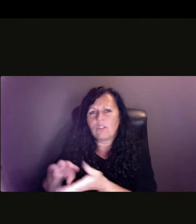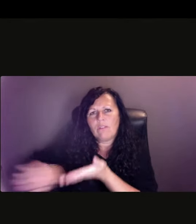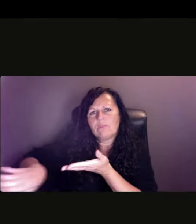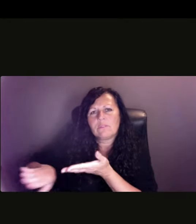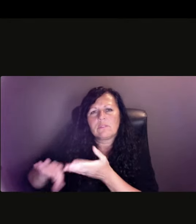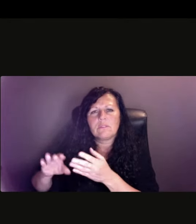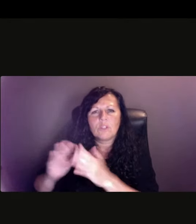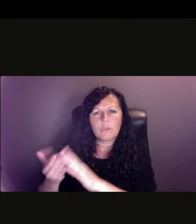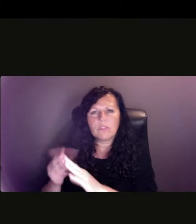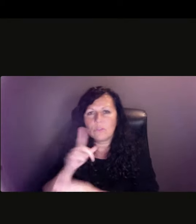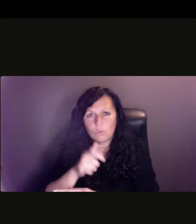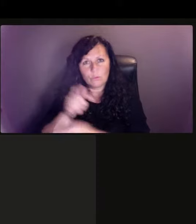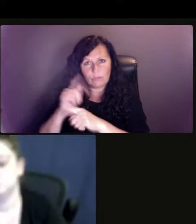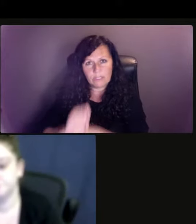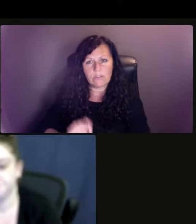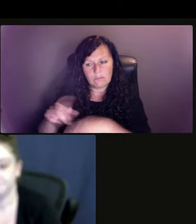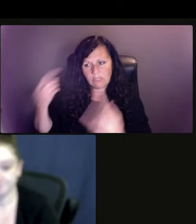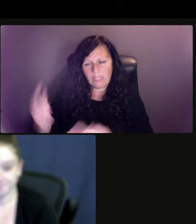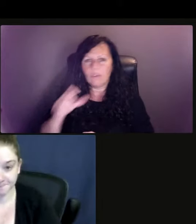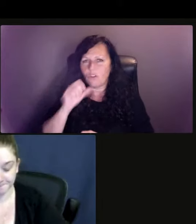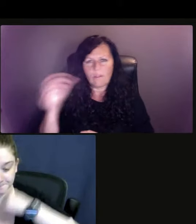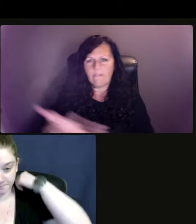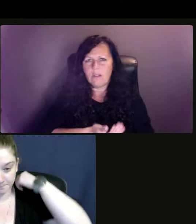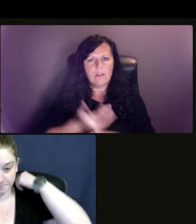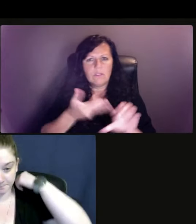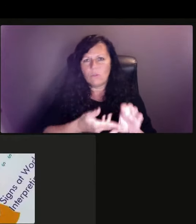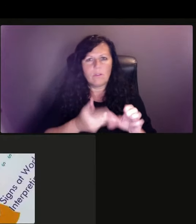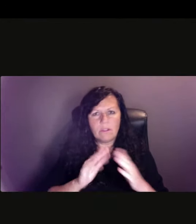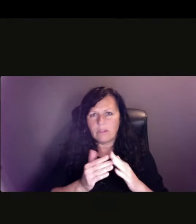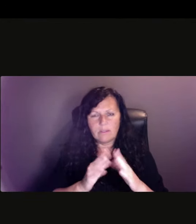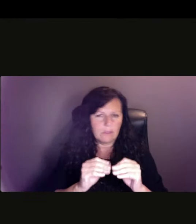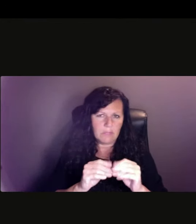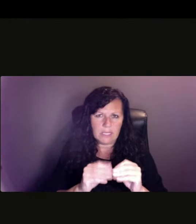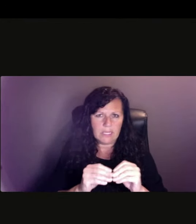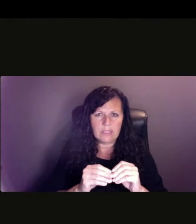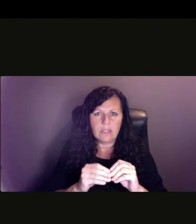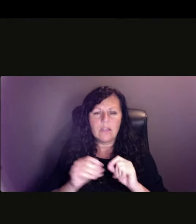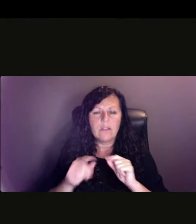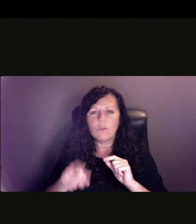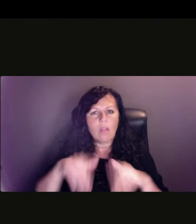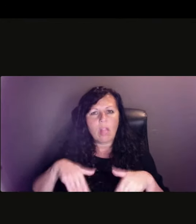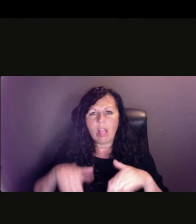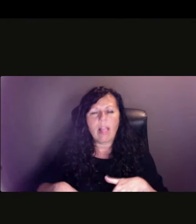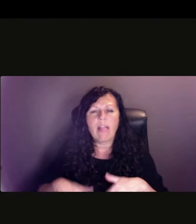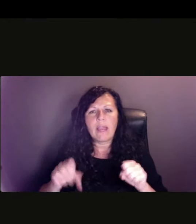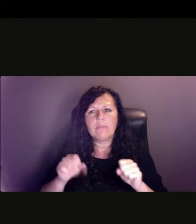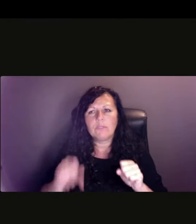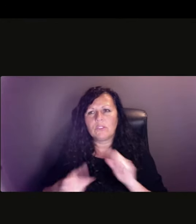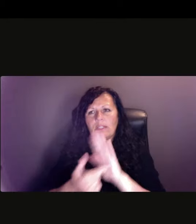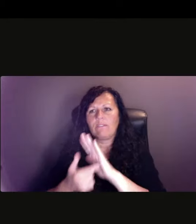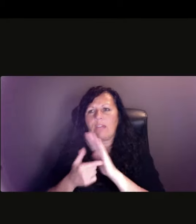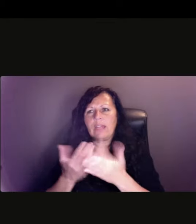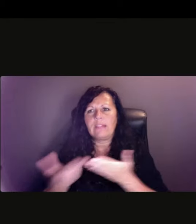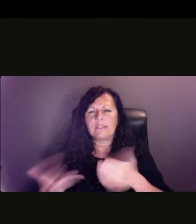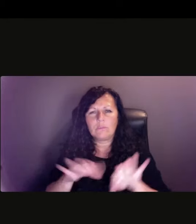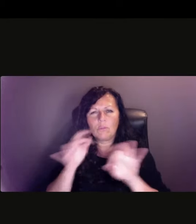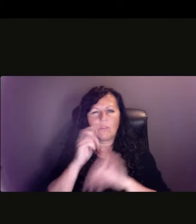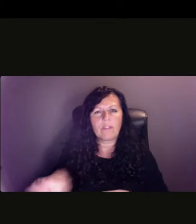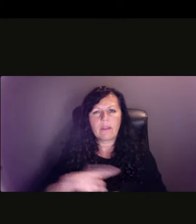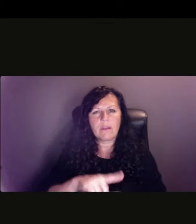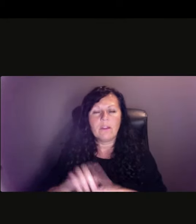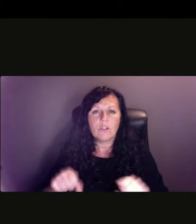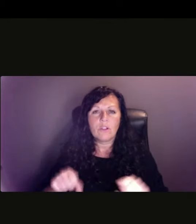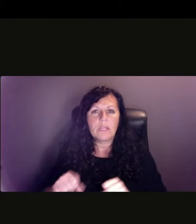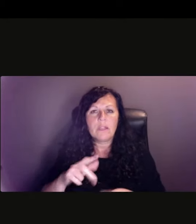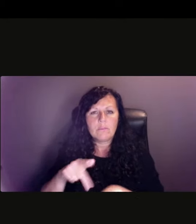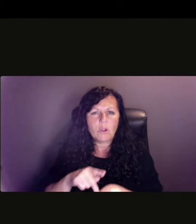at this table, have not been able to convey the things that are important to them, whether it's the parks in their neighborhoods. While the